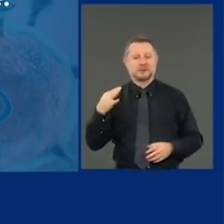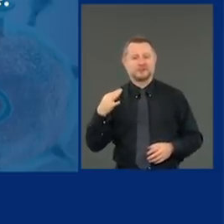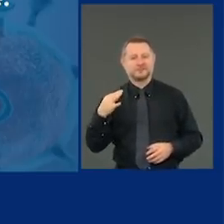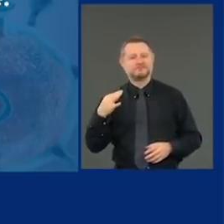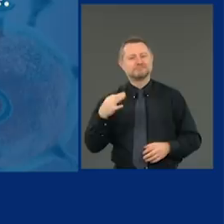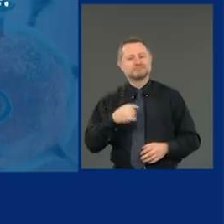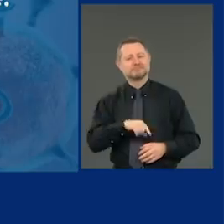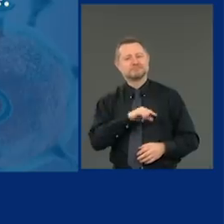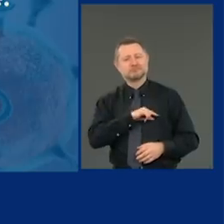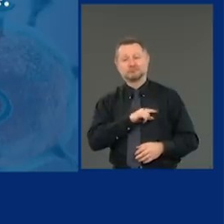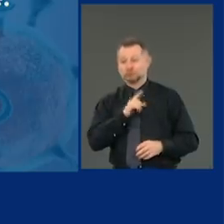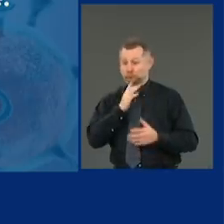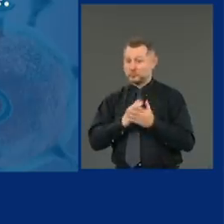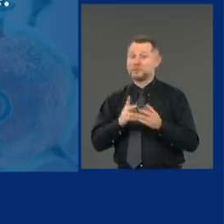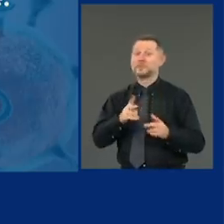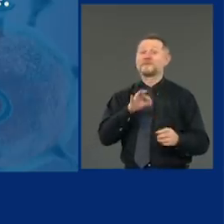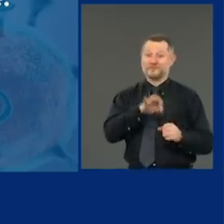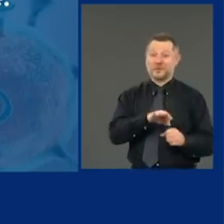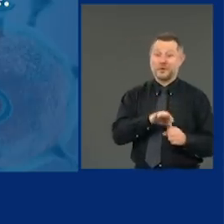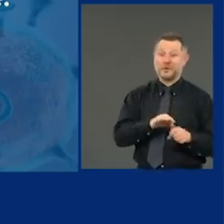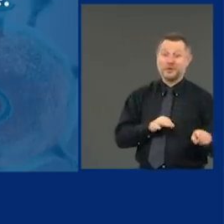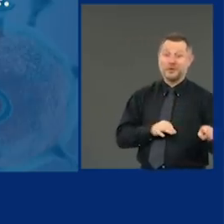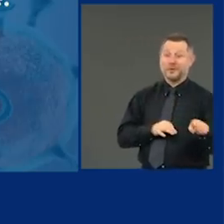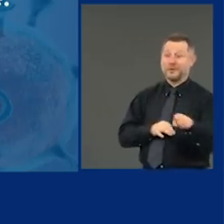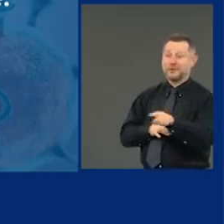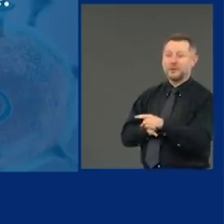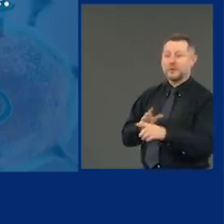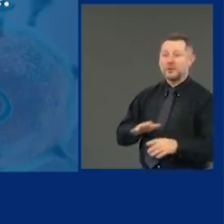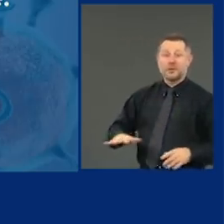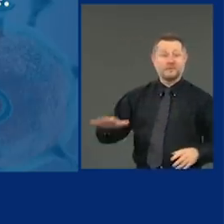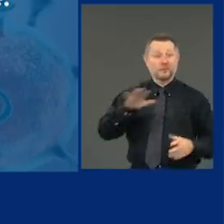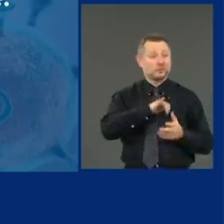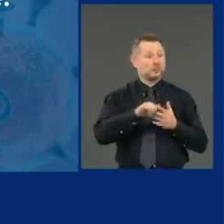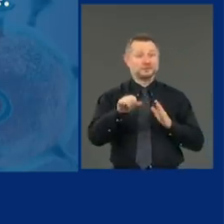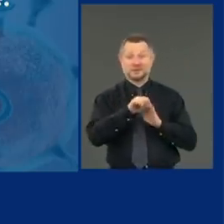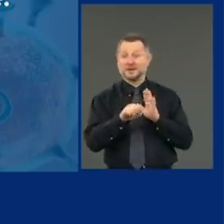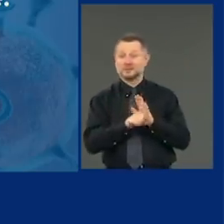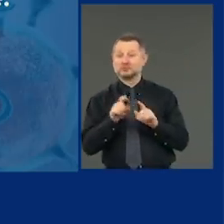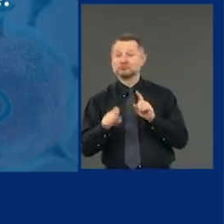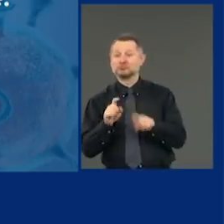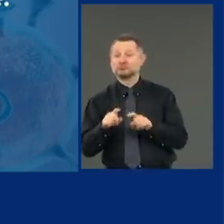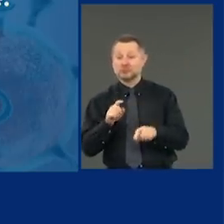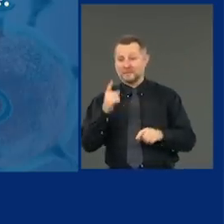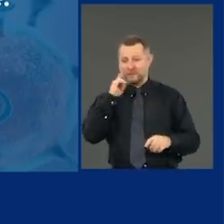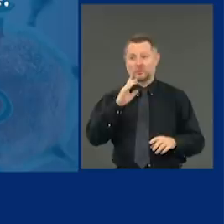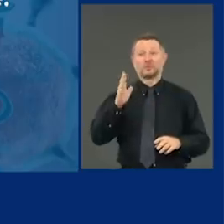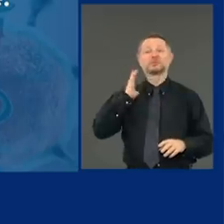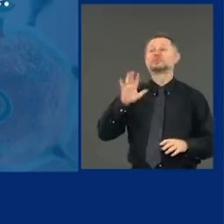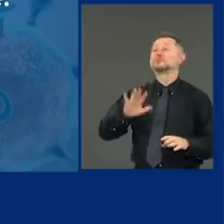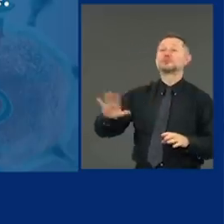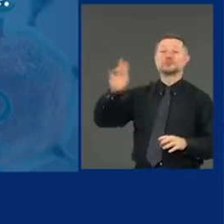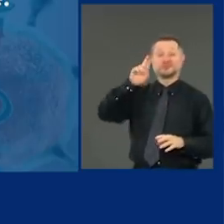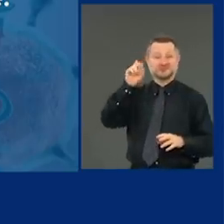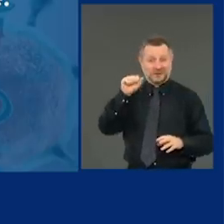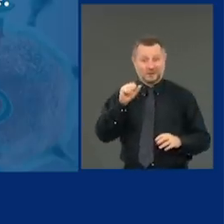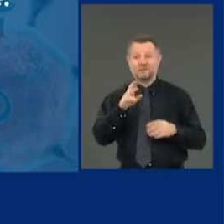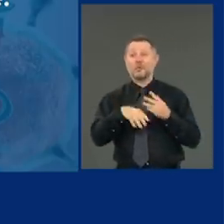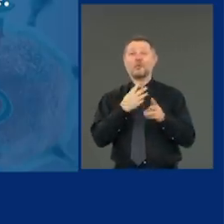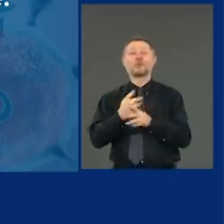this competition all across the state, all across the country, all across the world. We